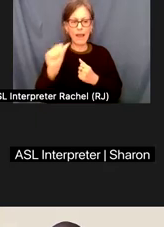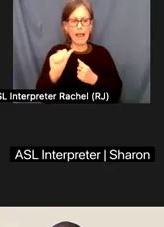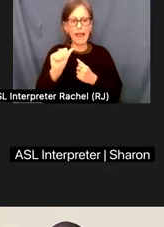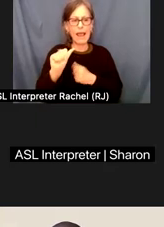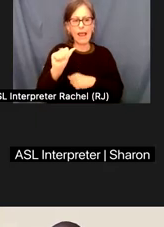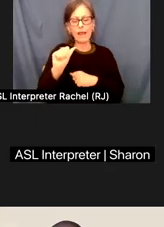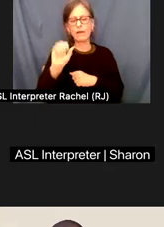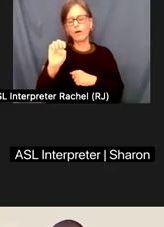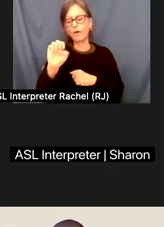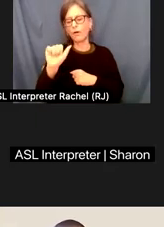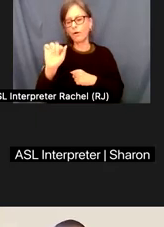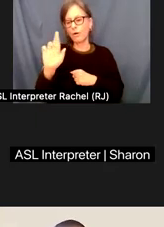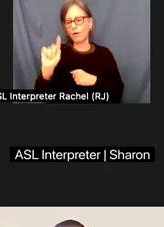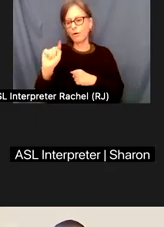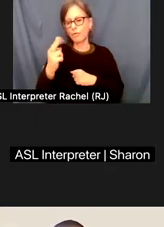info@earthquakecountry.org.